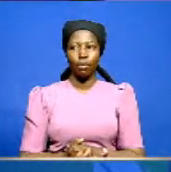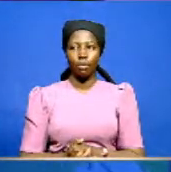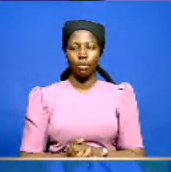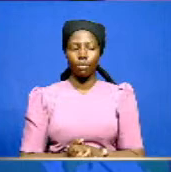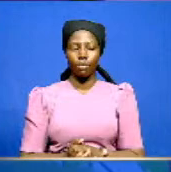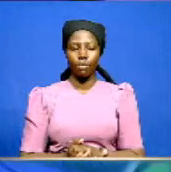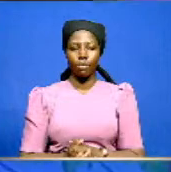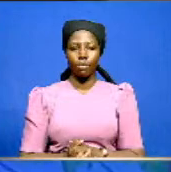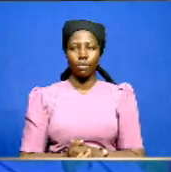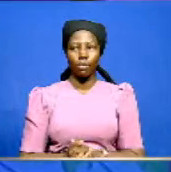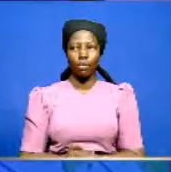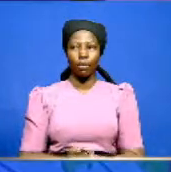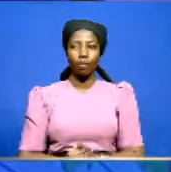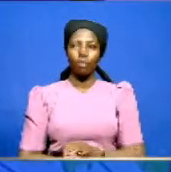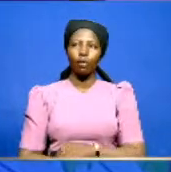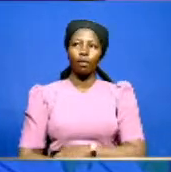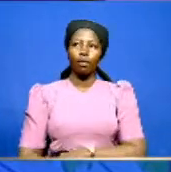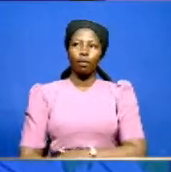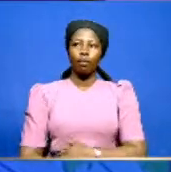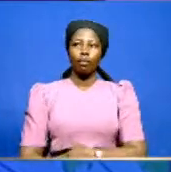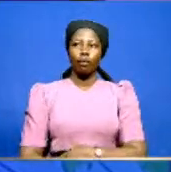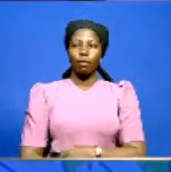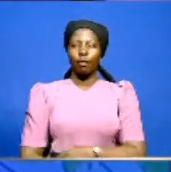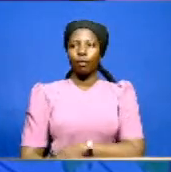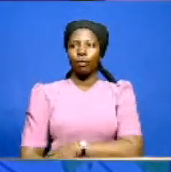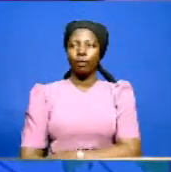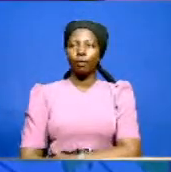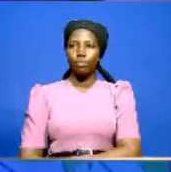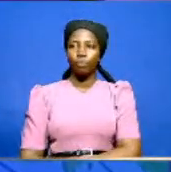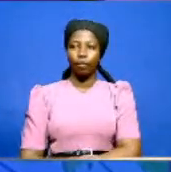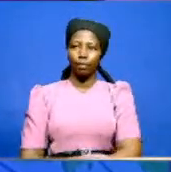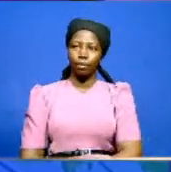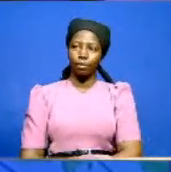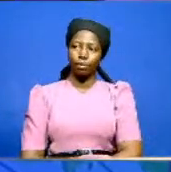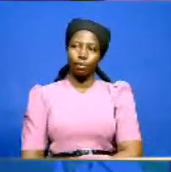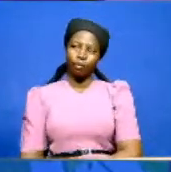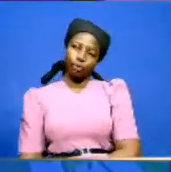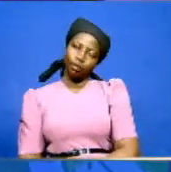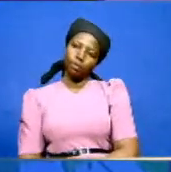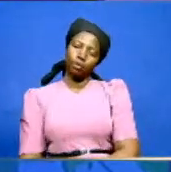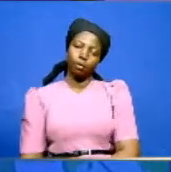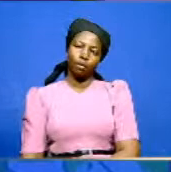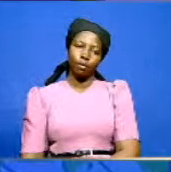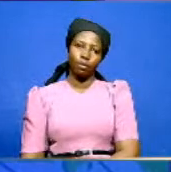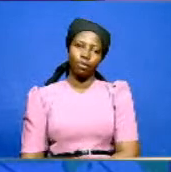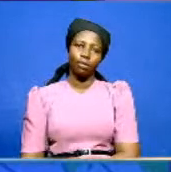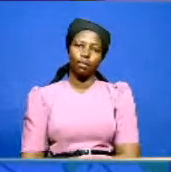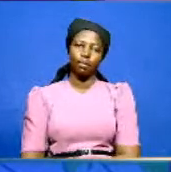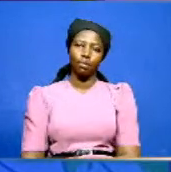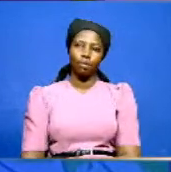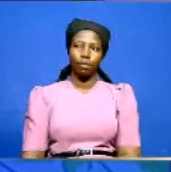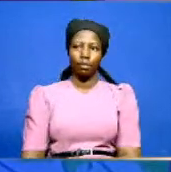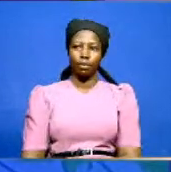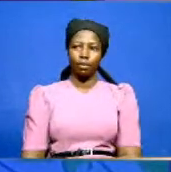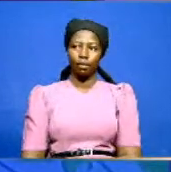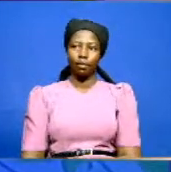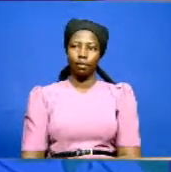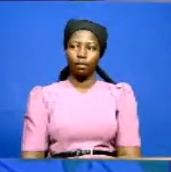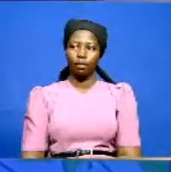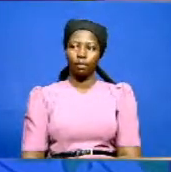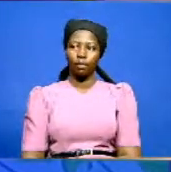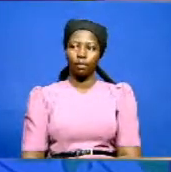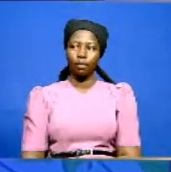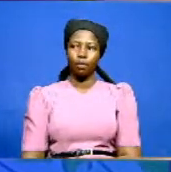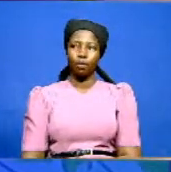Tigante ba iga se abanto bonsi bara ba minto ne nsengima. Ngwa kere nga mbiya mono, ande mbiya